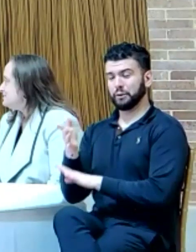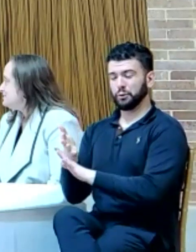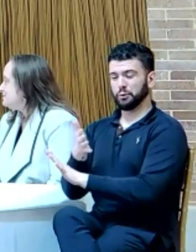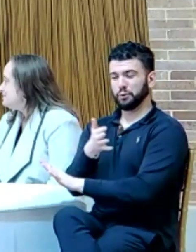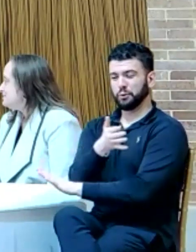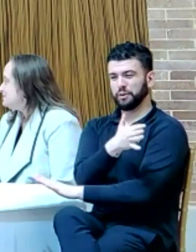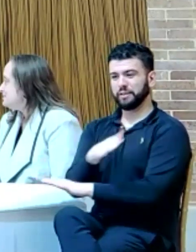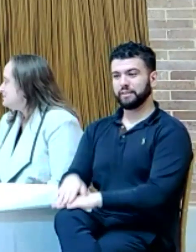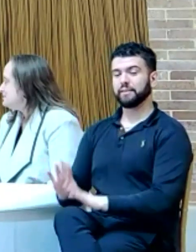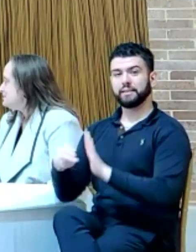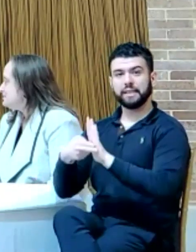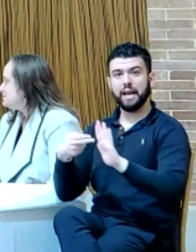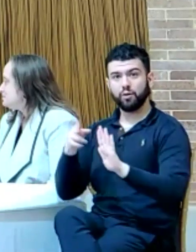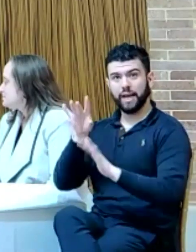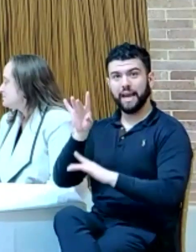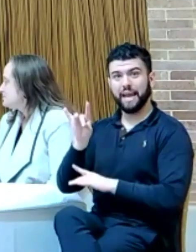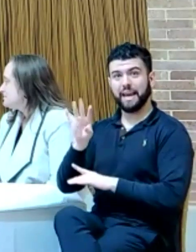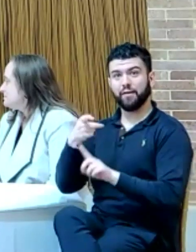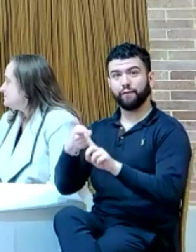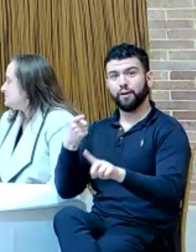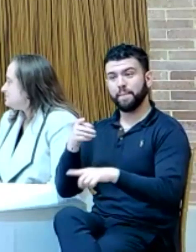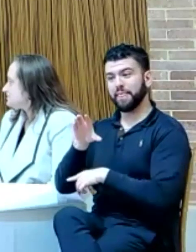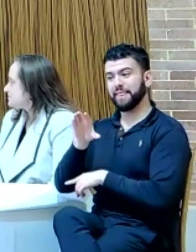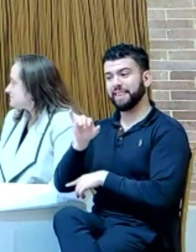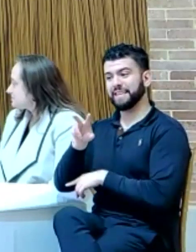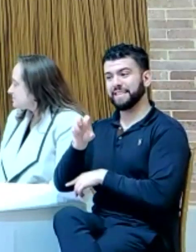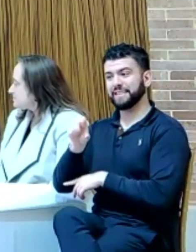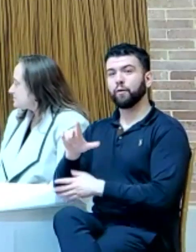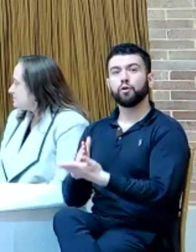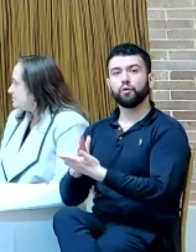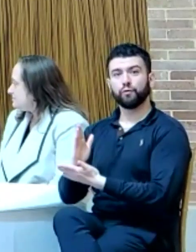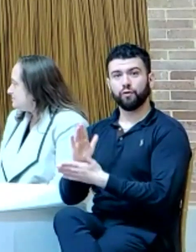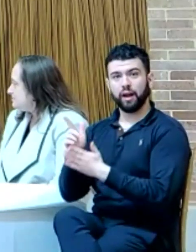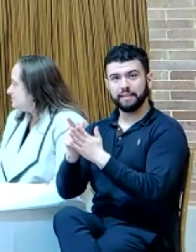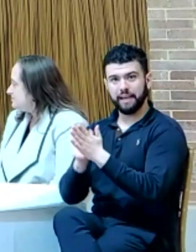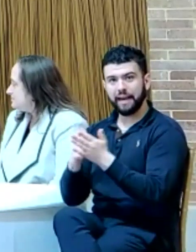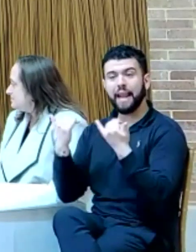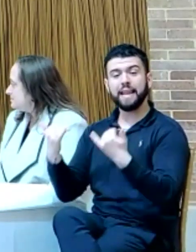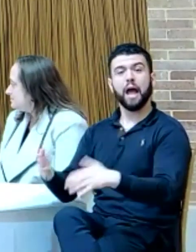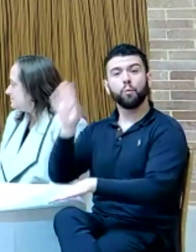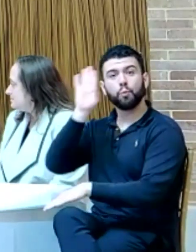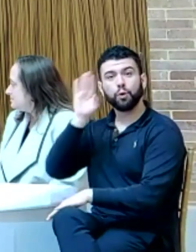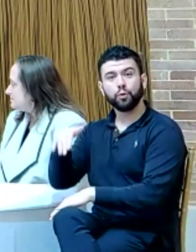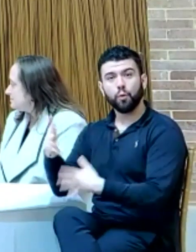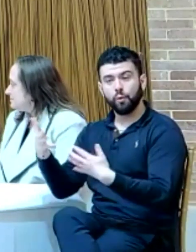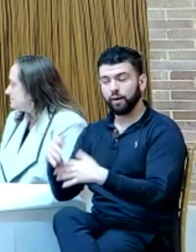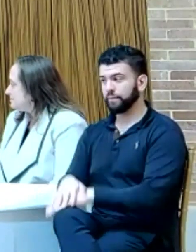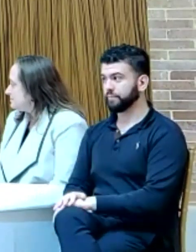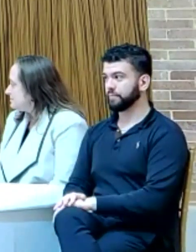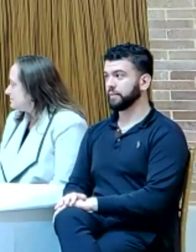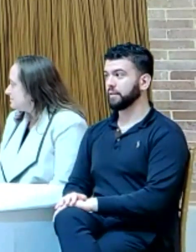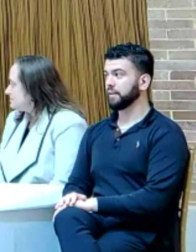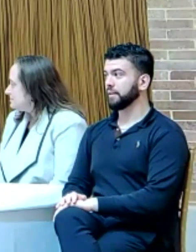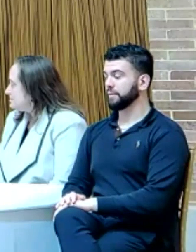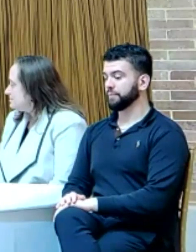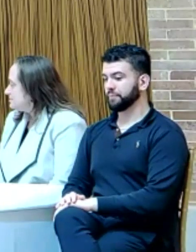the title eight of the Civil Rights Act which we now know thanks to the 1988 amendments as the Fair Housing